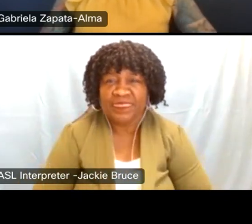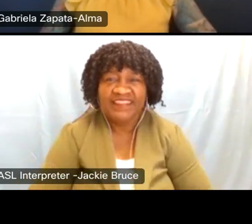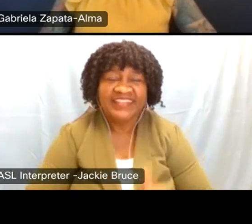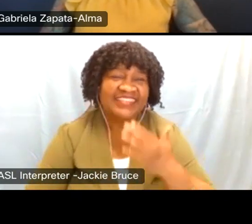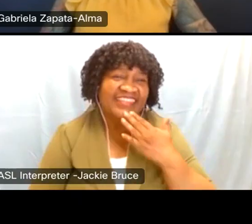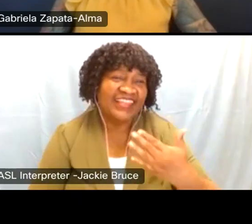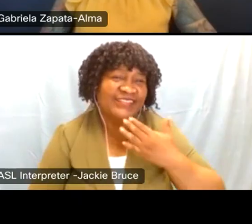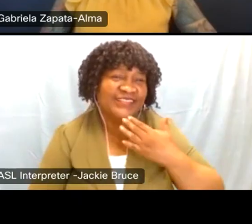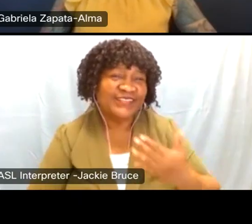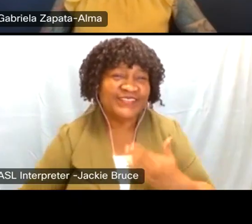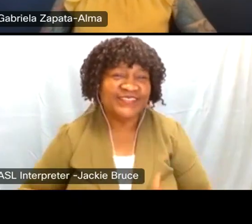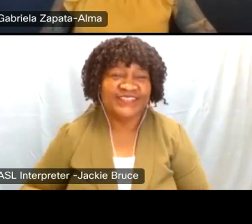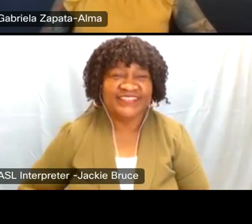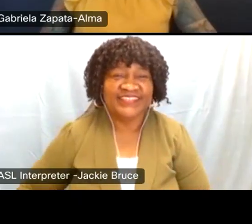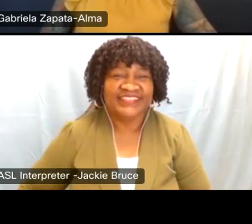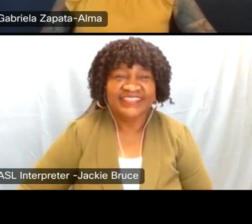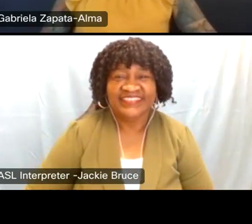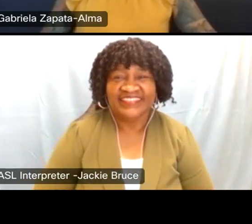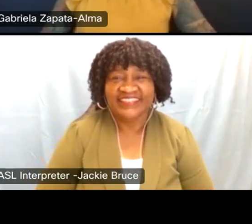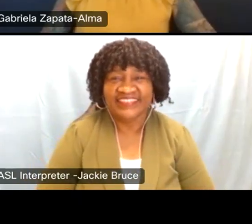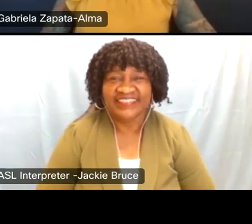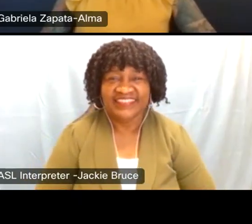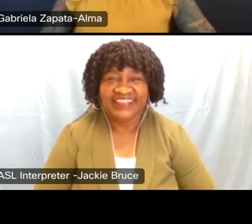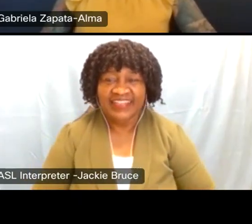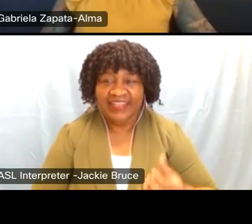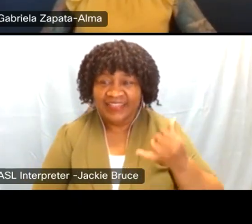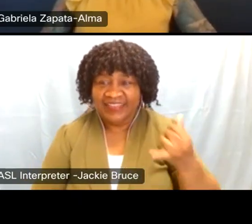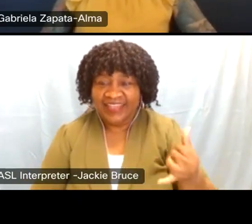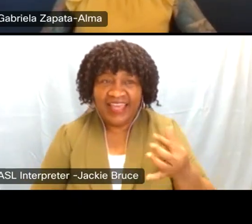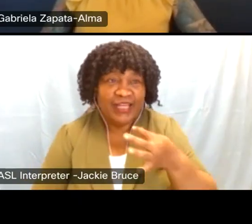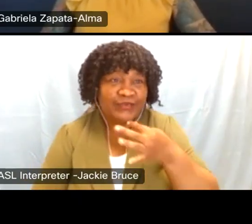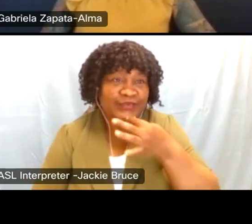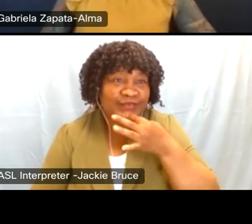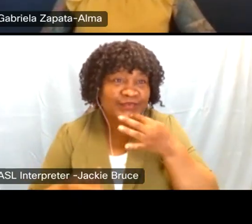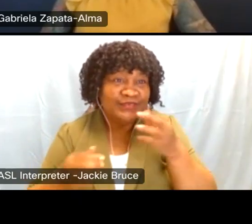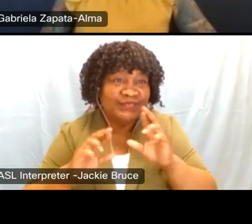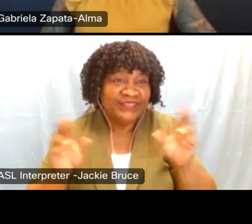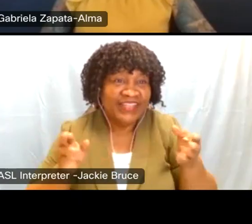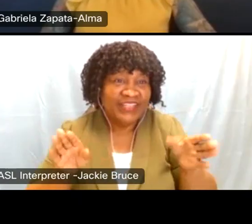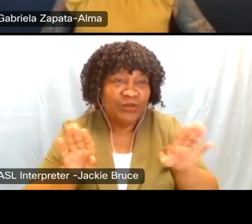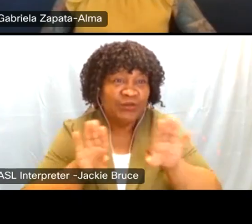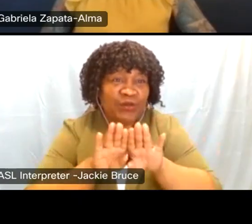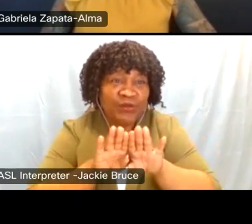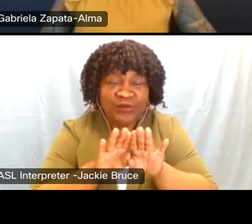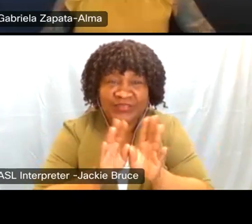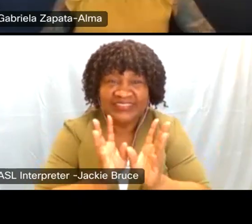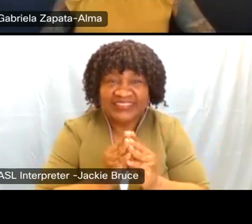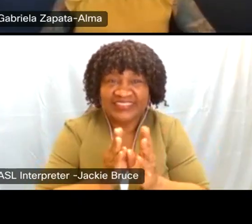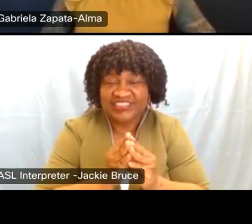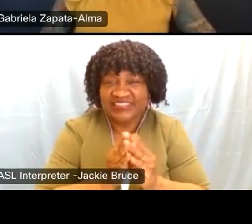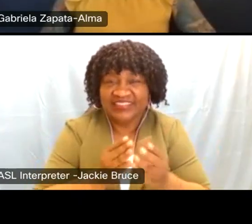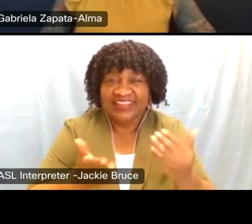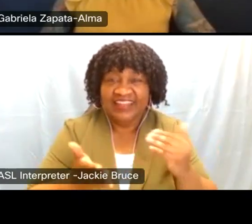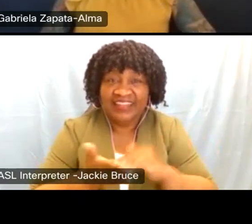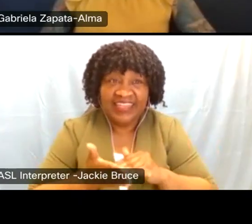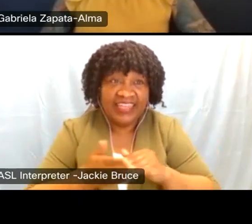Thank you. And then we are getting ready to close out our session. I want to open